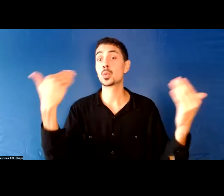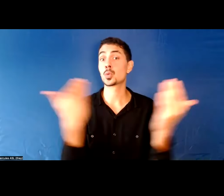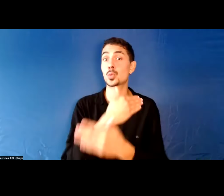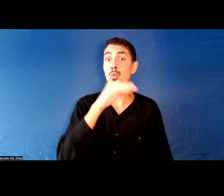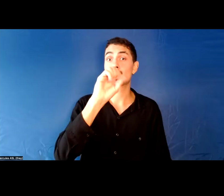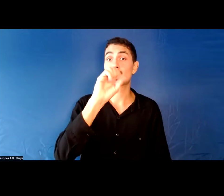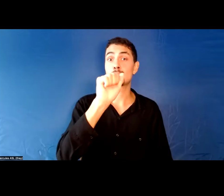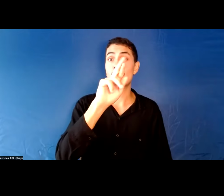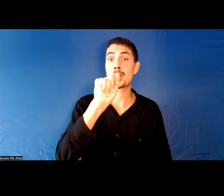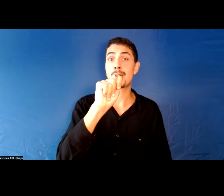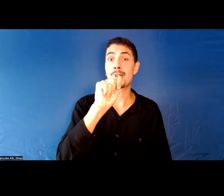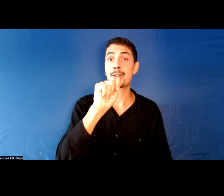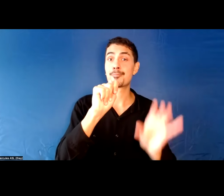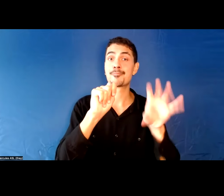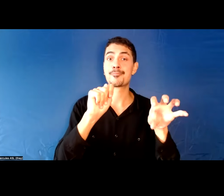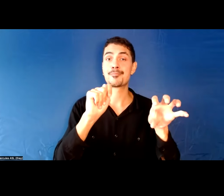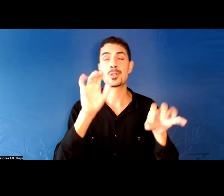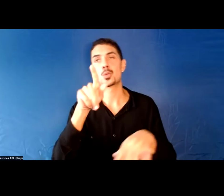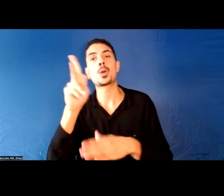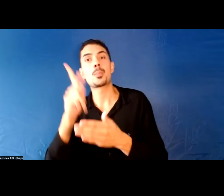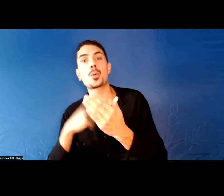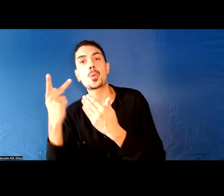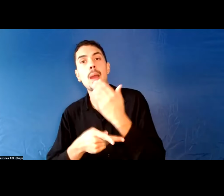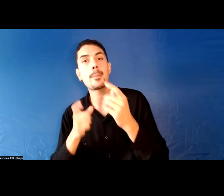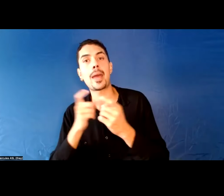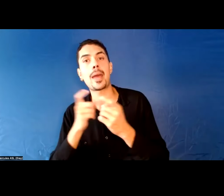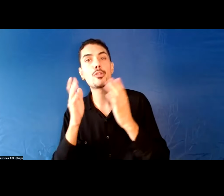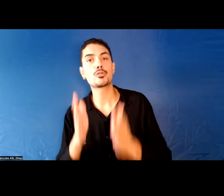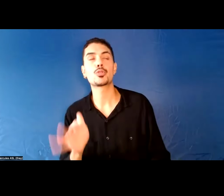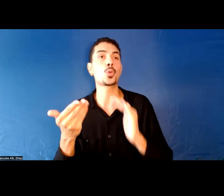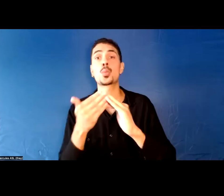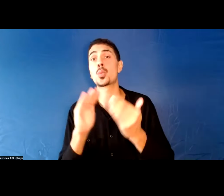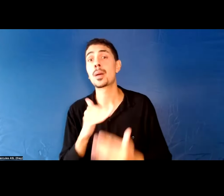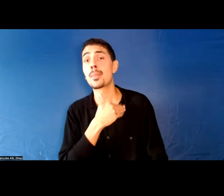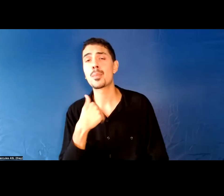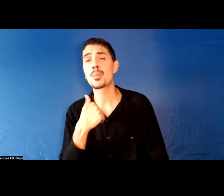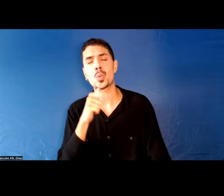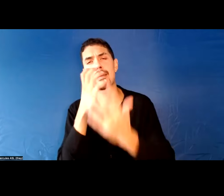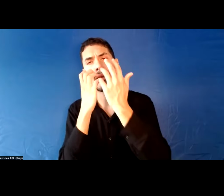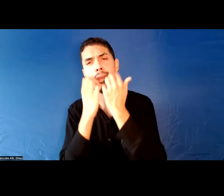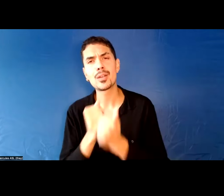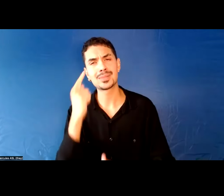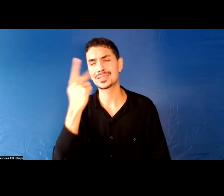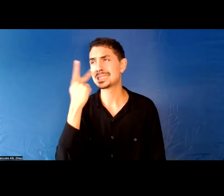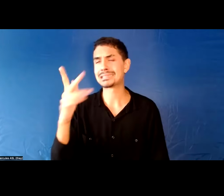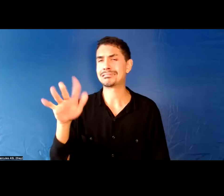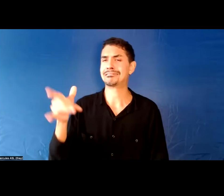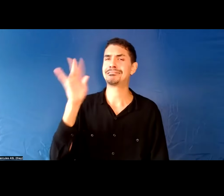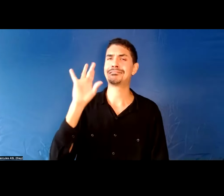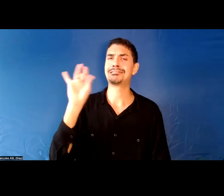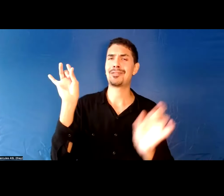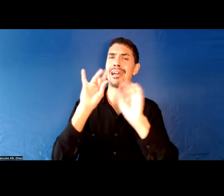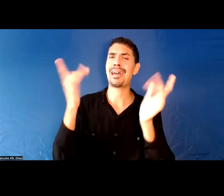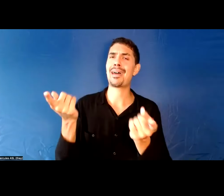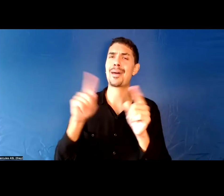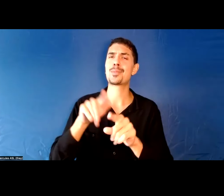who, you know, is a program manager, or if you're just a community member who cares a lot because you're seeing harm done in your community, I think